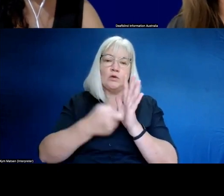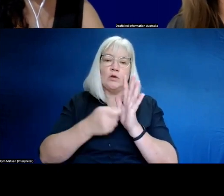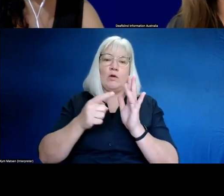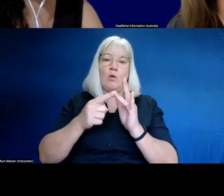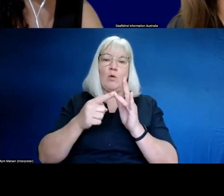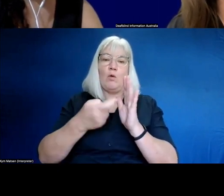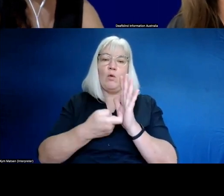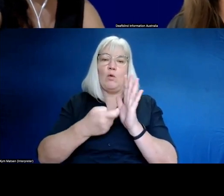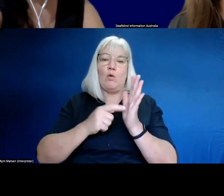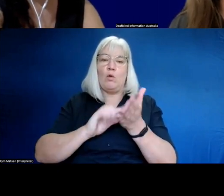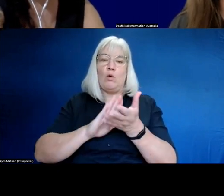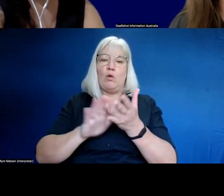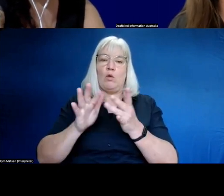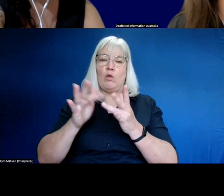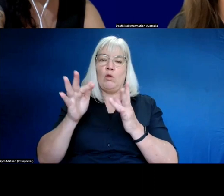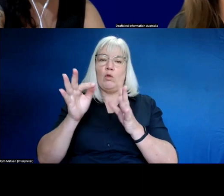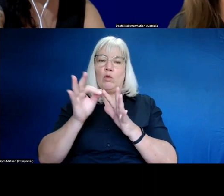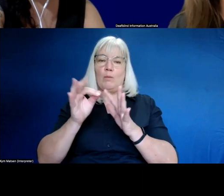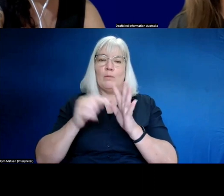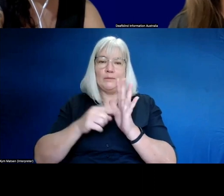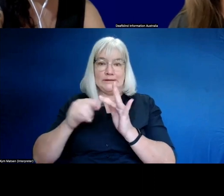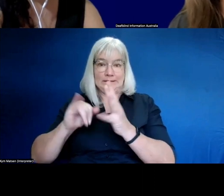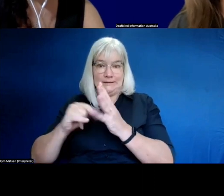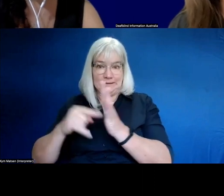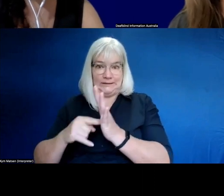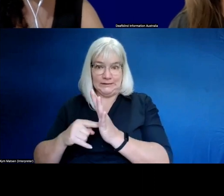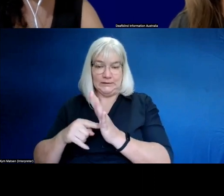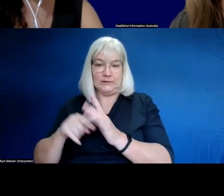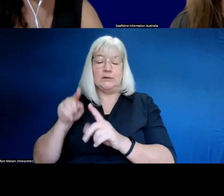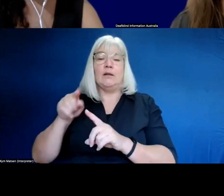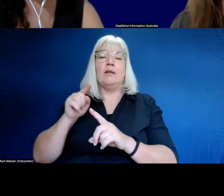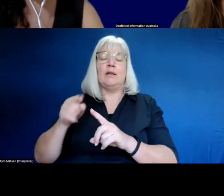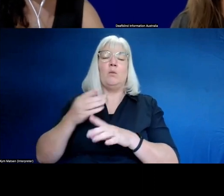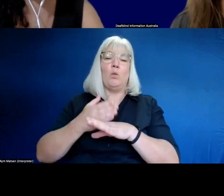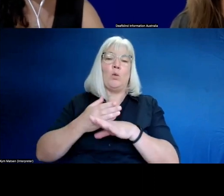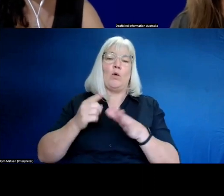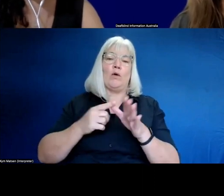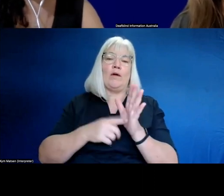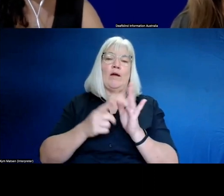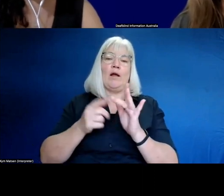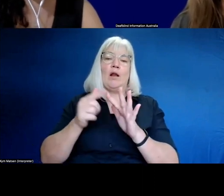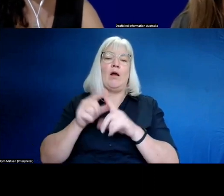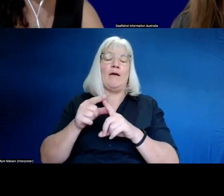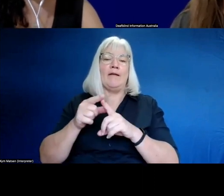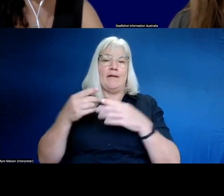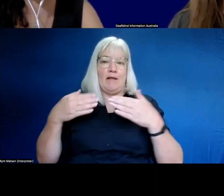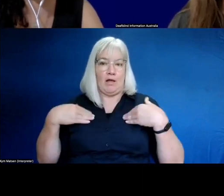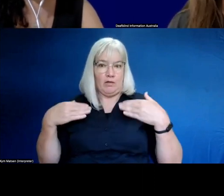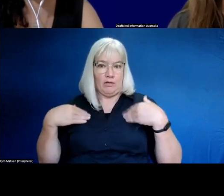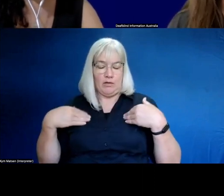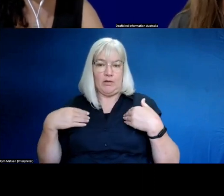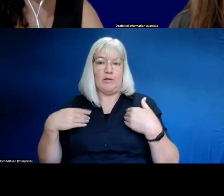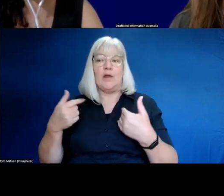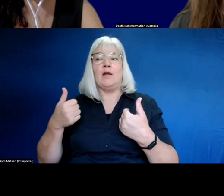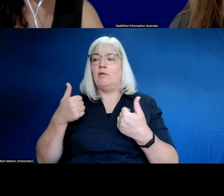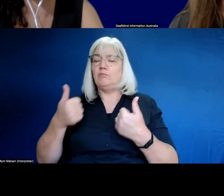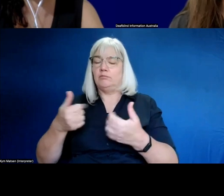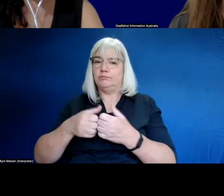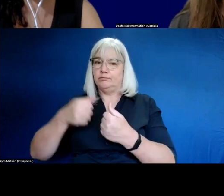health professional in vision, do a four-year degree around assessment of vision, but